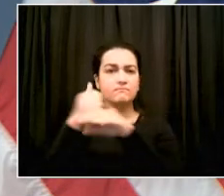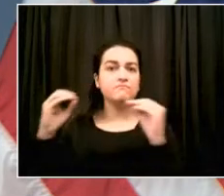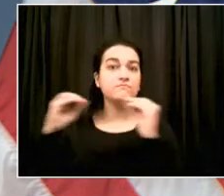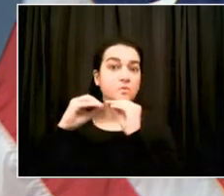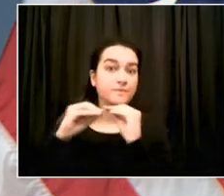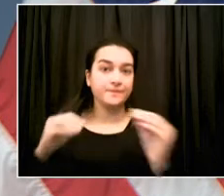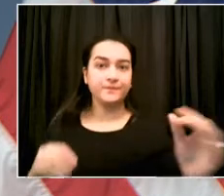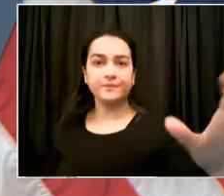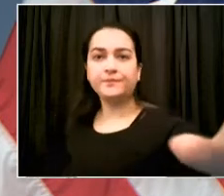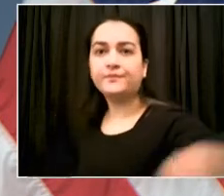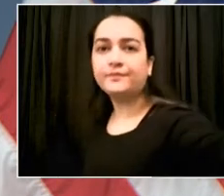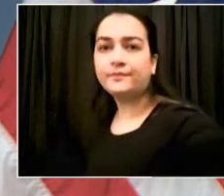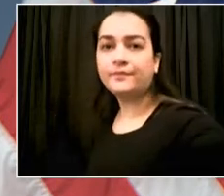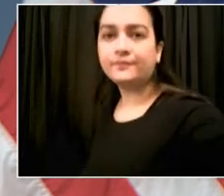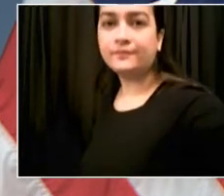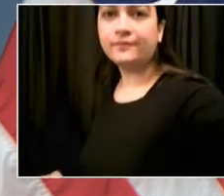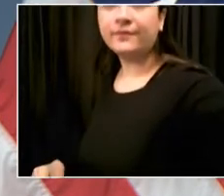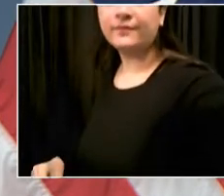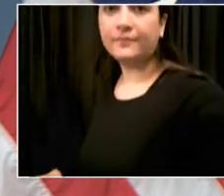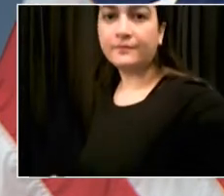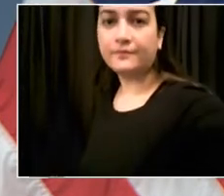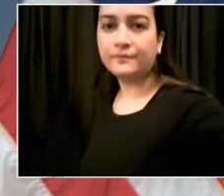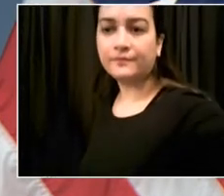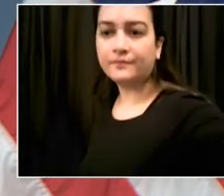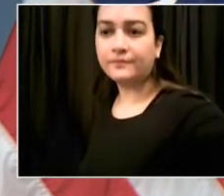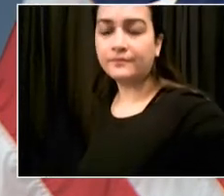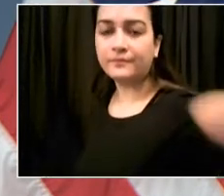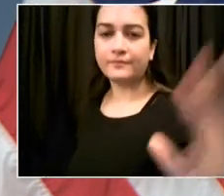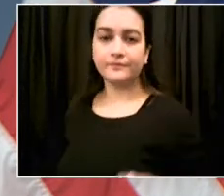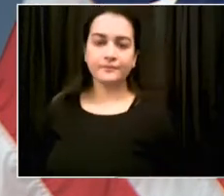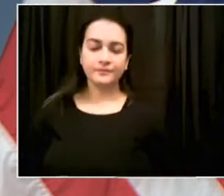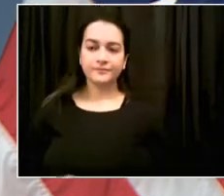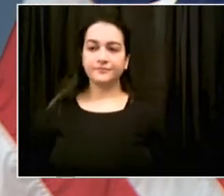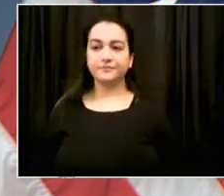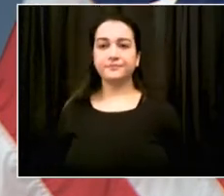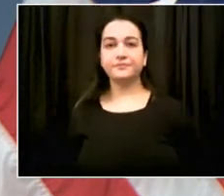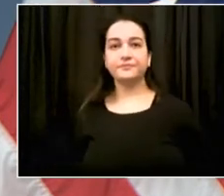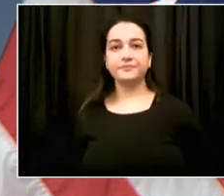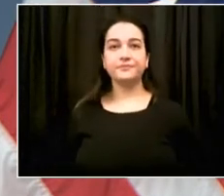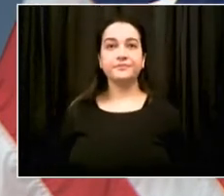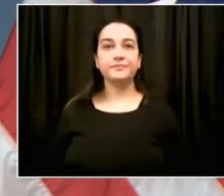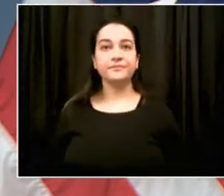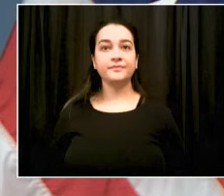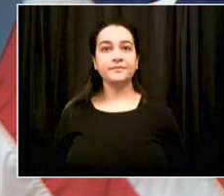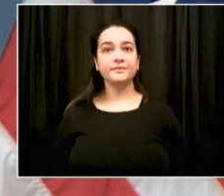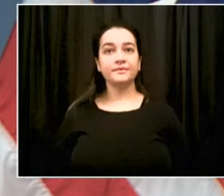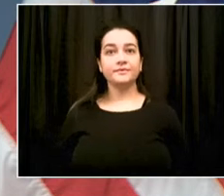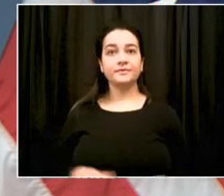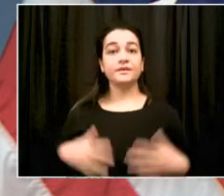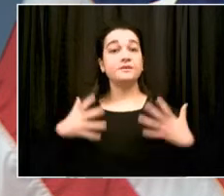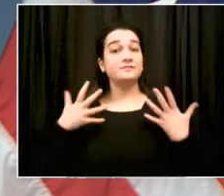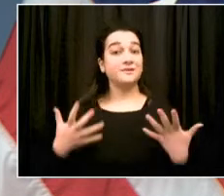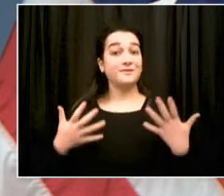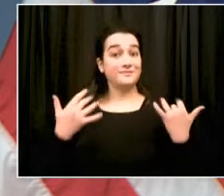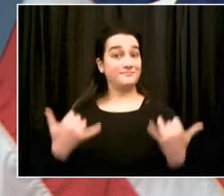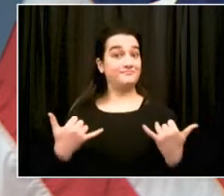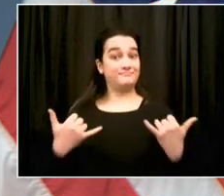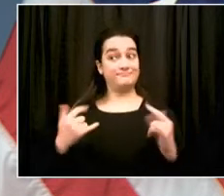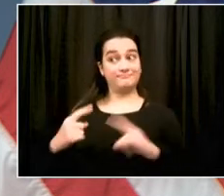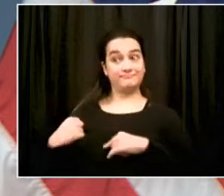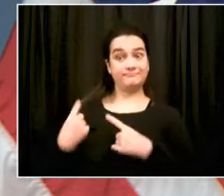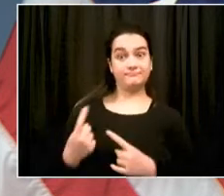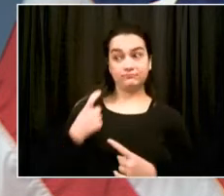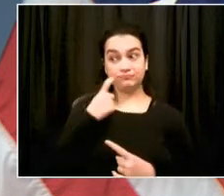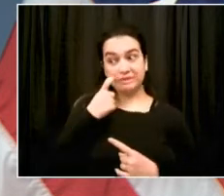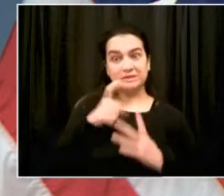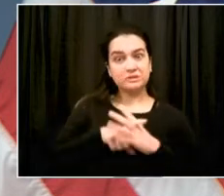Yorkers get, afford, and keep housing, HBD and HDC found a way to continue